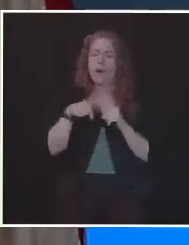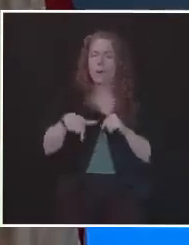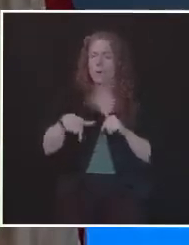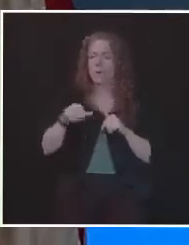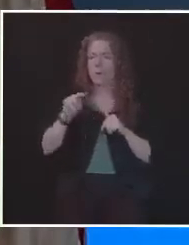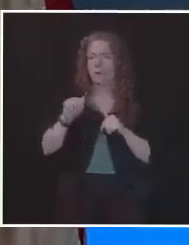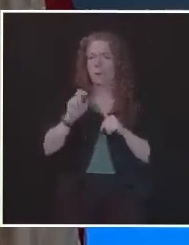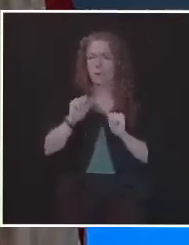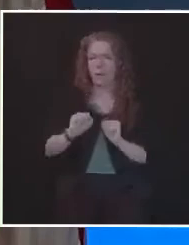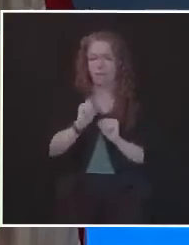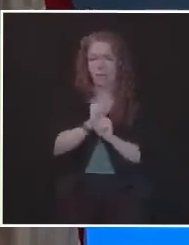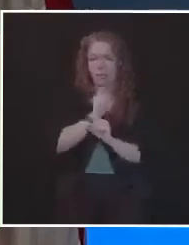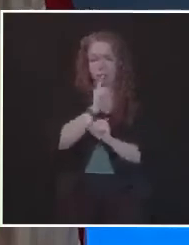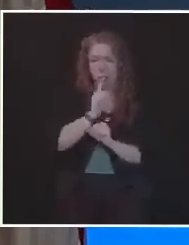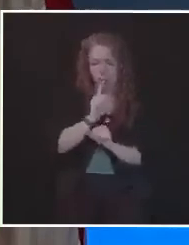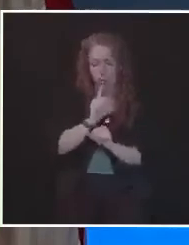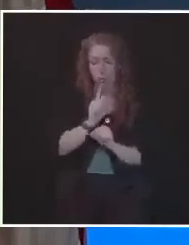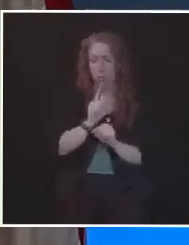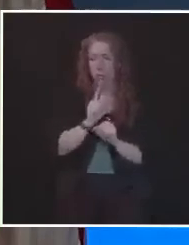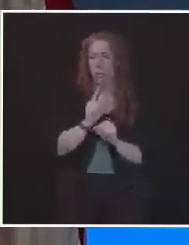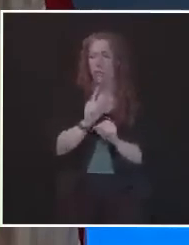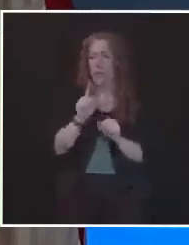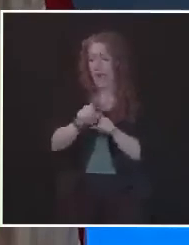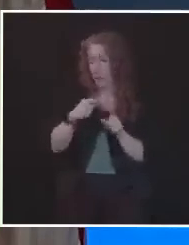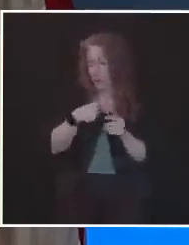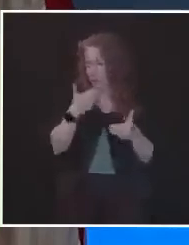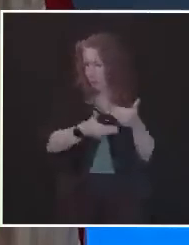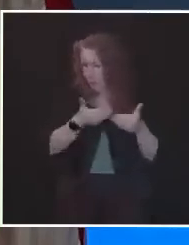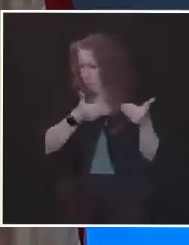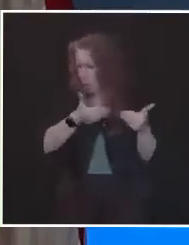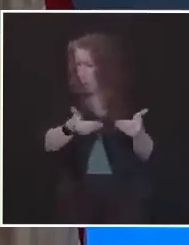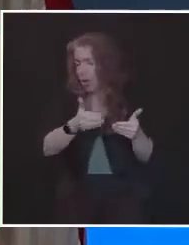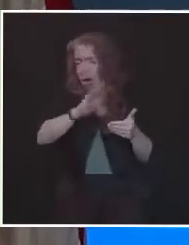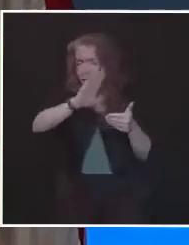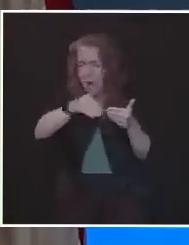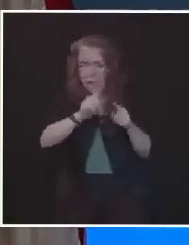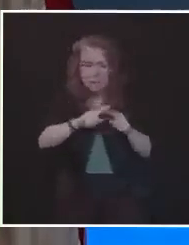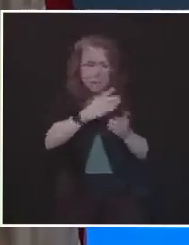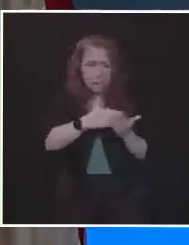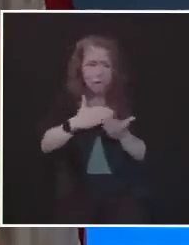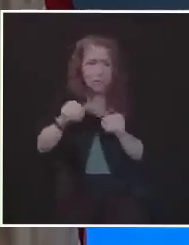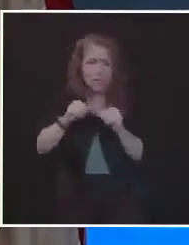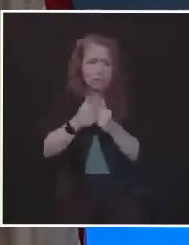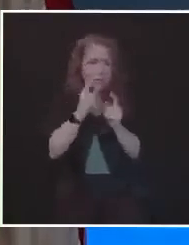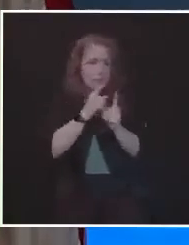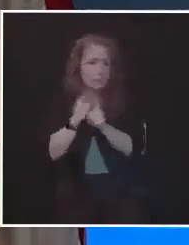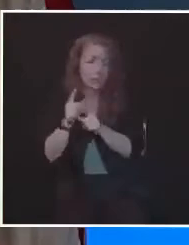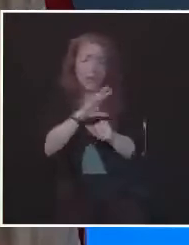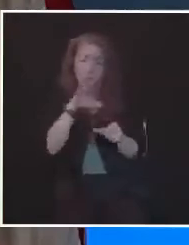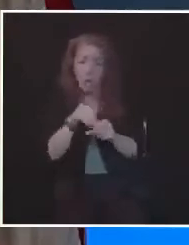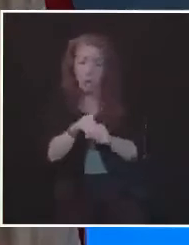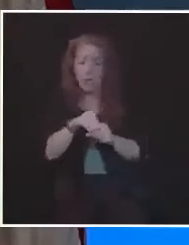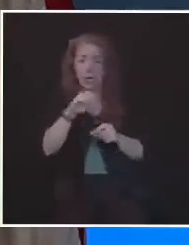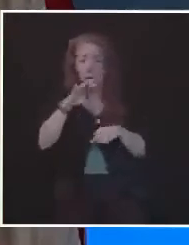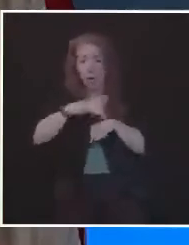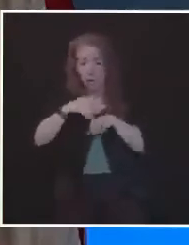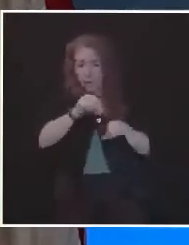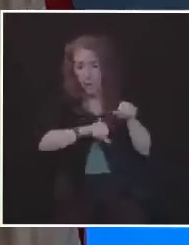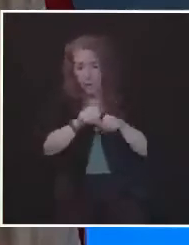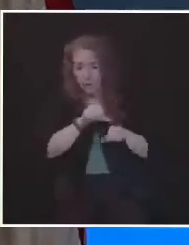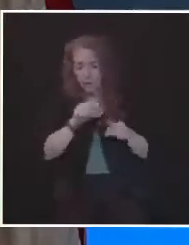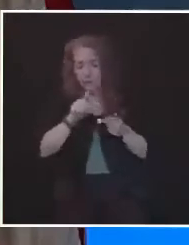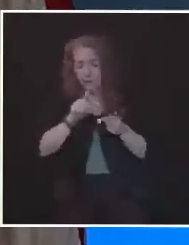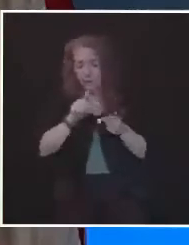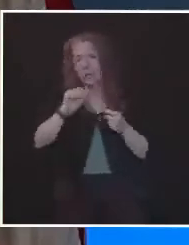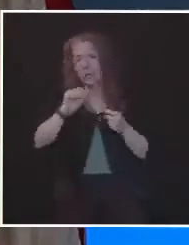forward, all parts of the agency's missions, including earth sciences and aeronautics research, do not get left by the wayside?